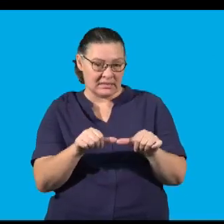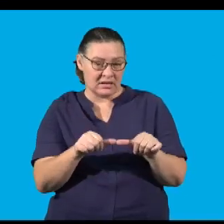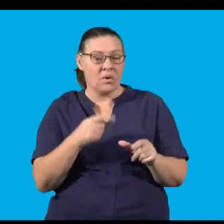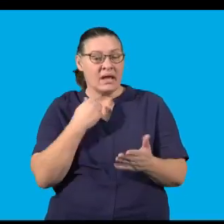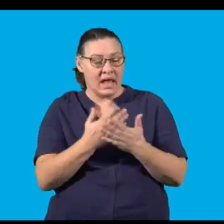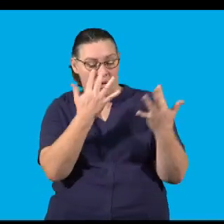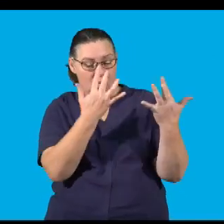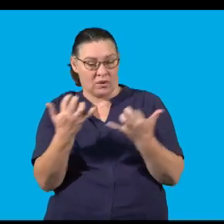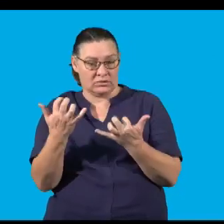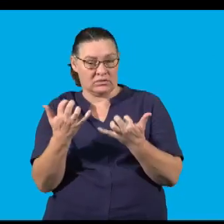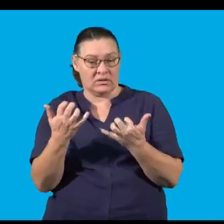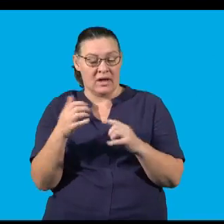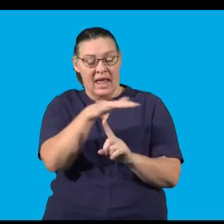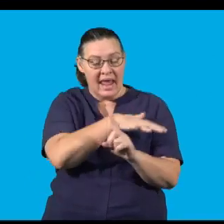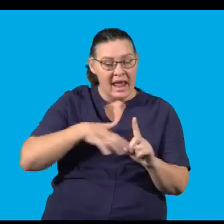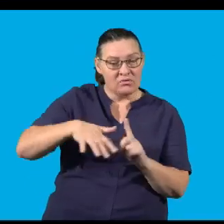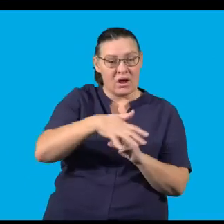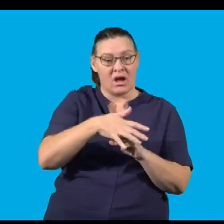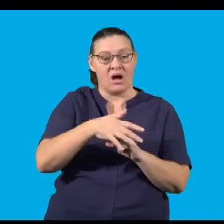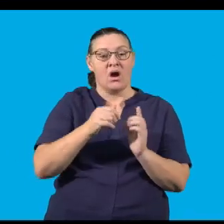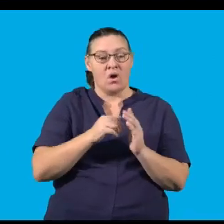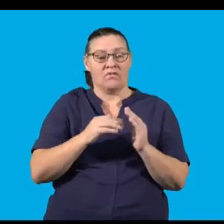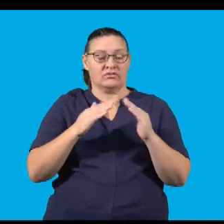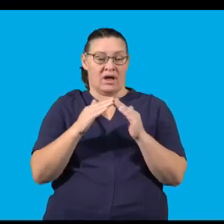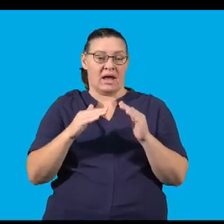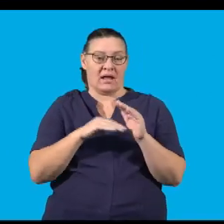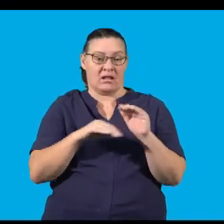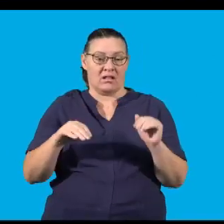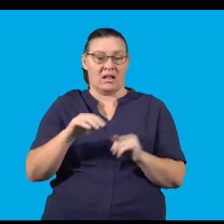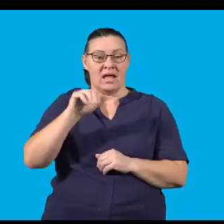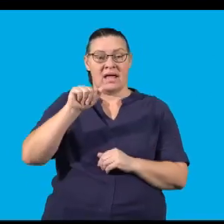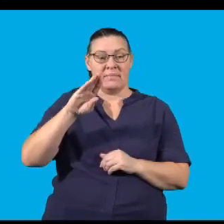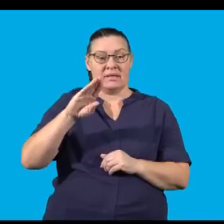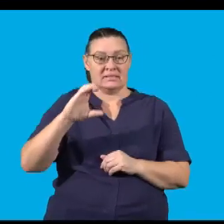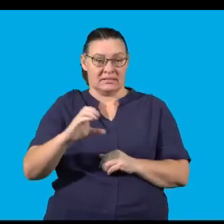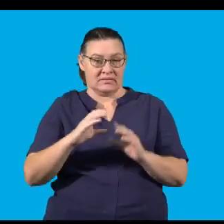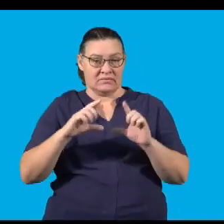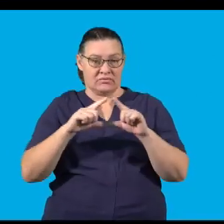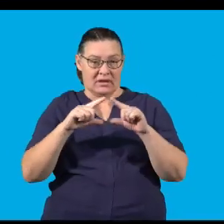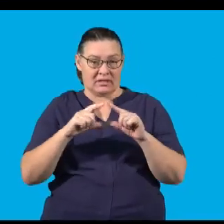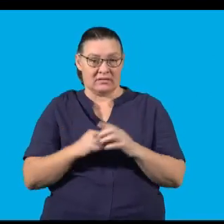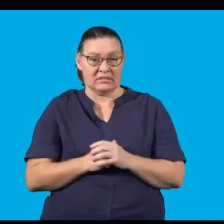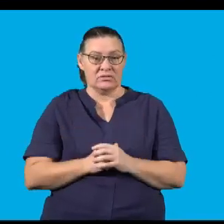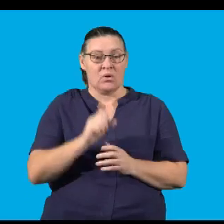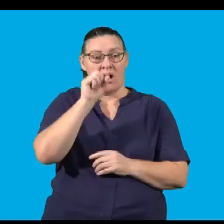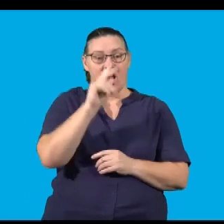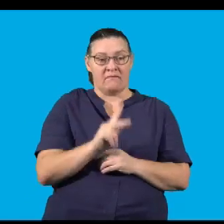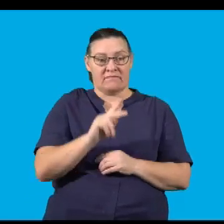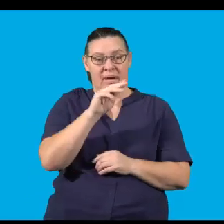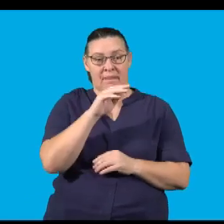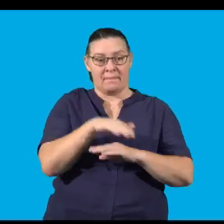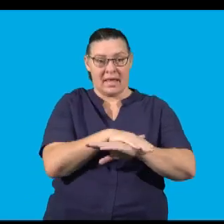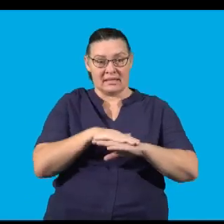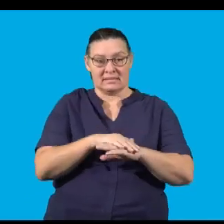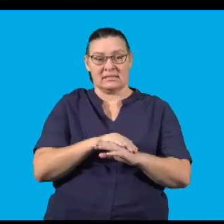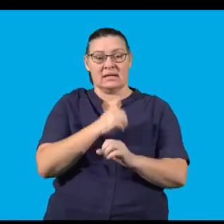help me to work out the area of triangle ABC. So we're going to use the formula half base